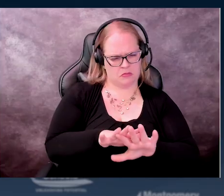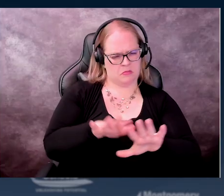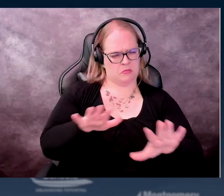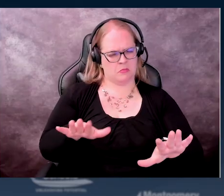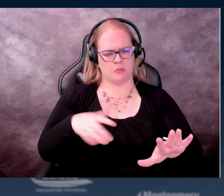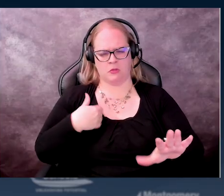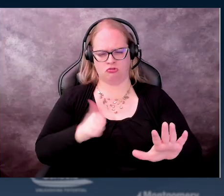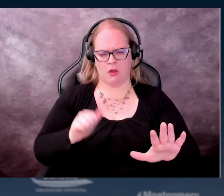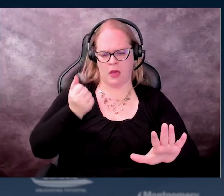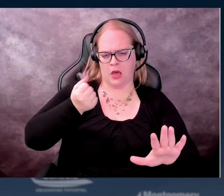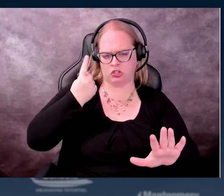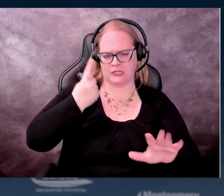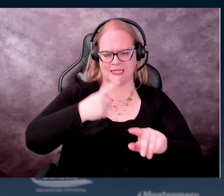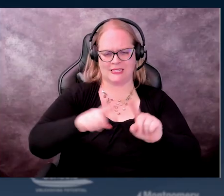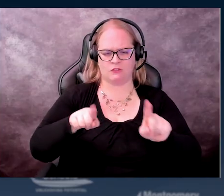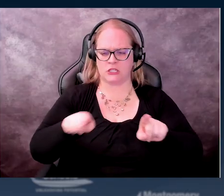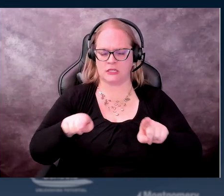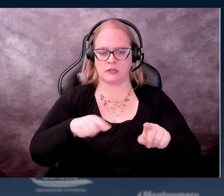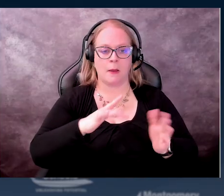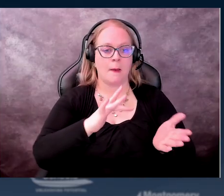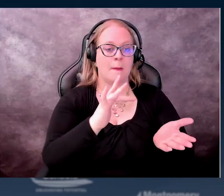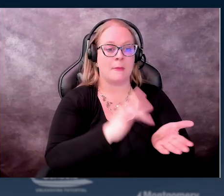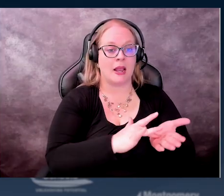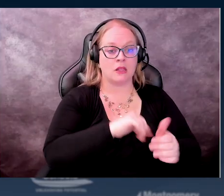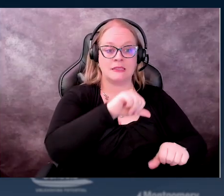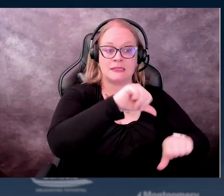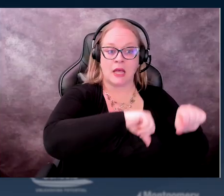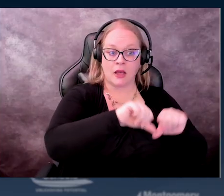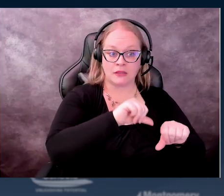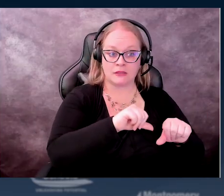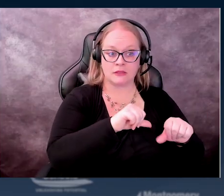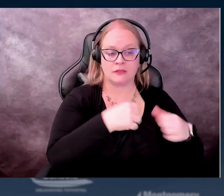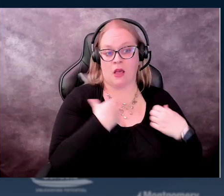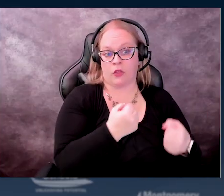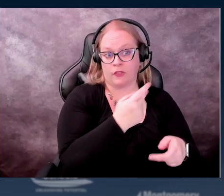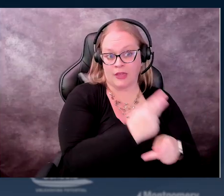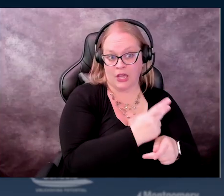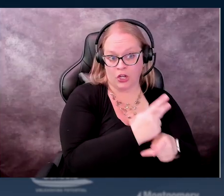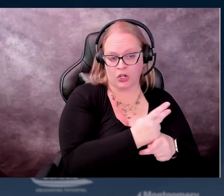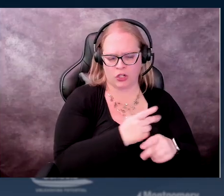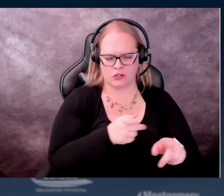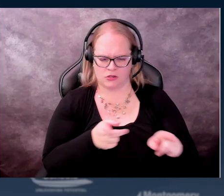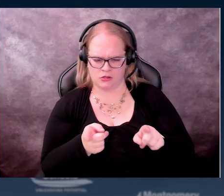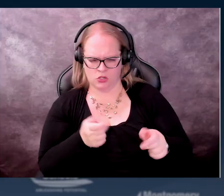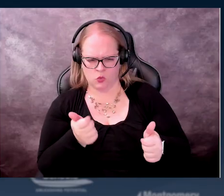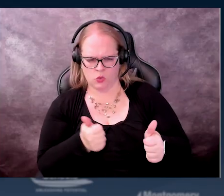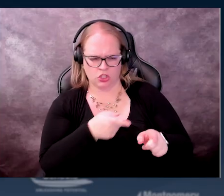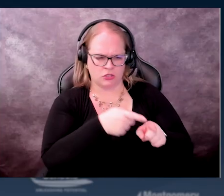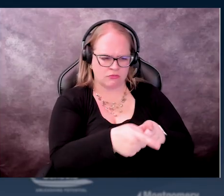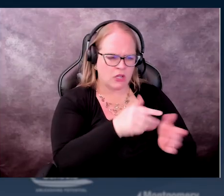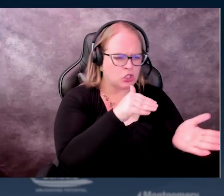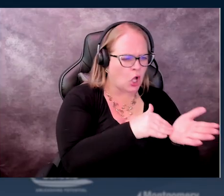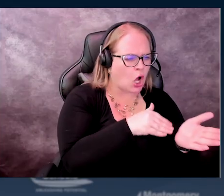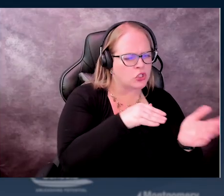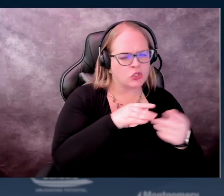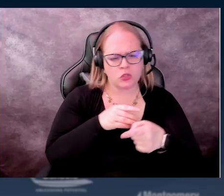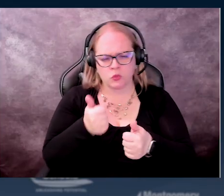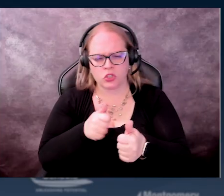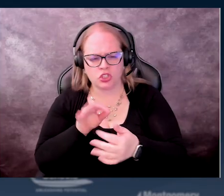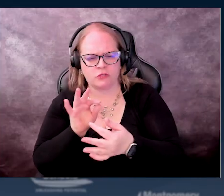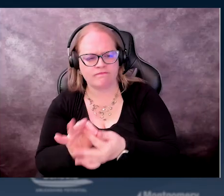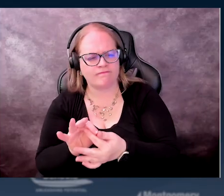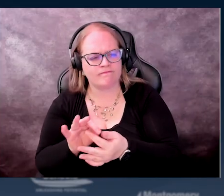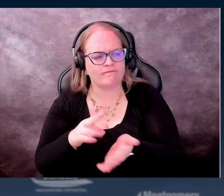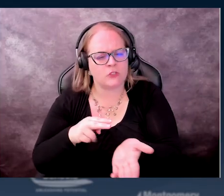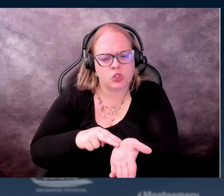medical science, Yes. Healthcare. So what is the difference between healthcare and medical science? And I think they're probably